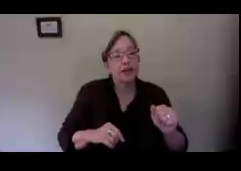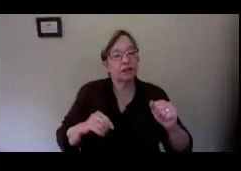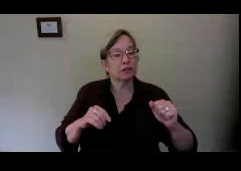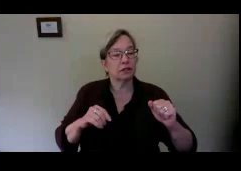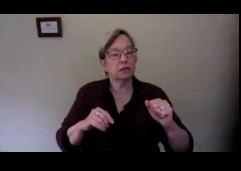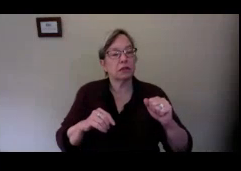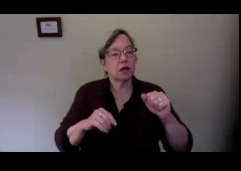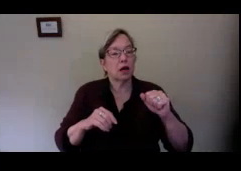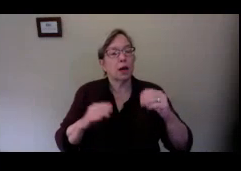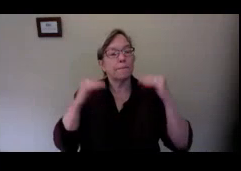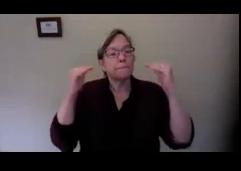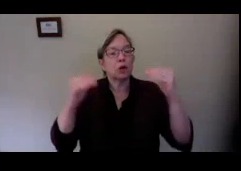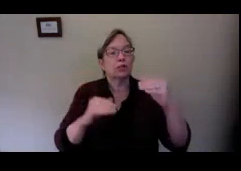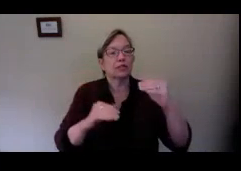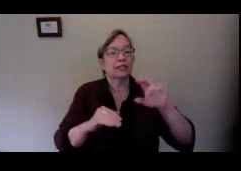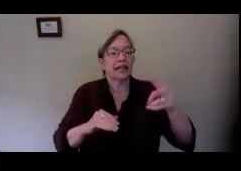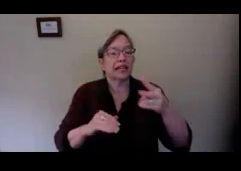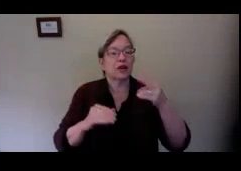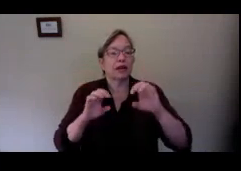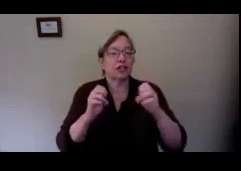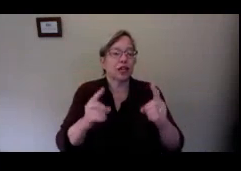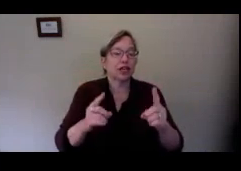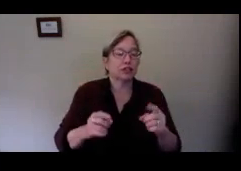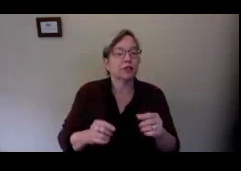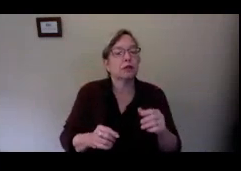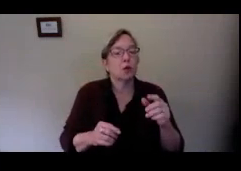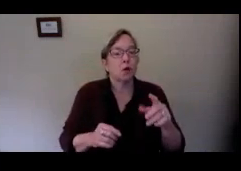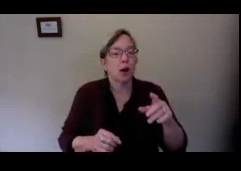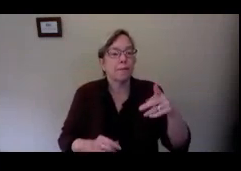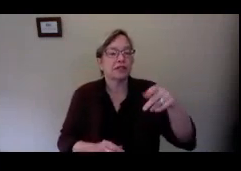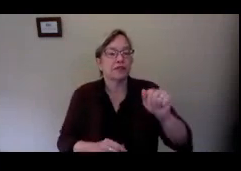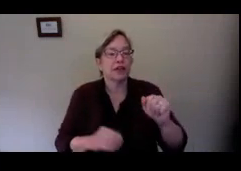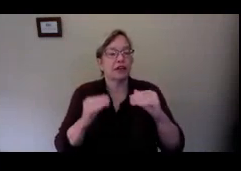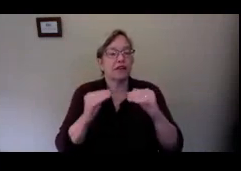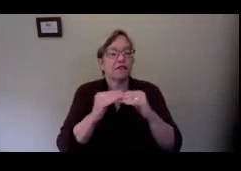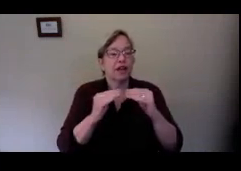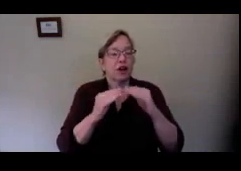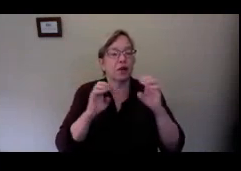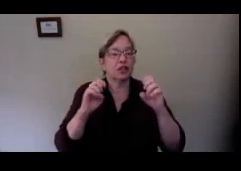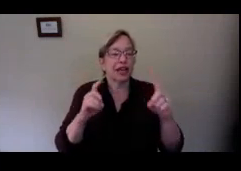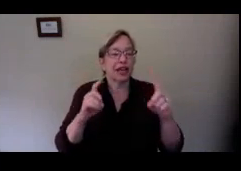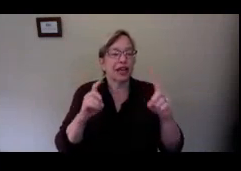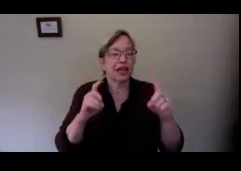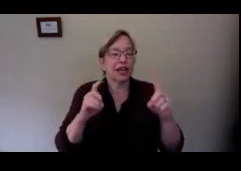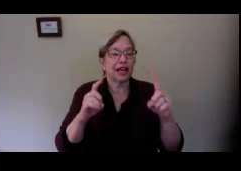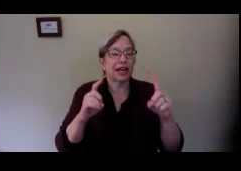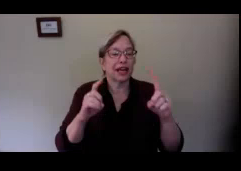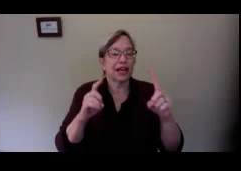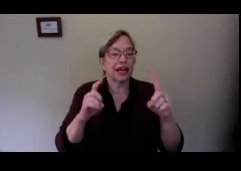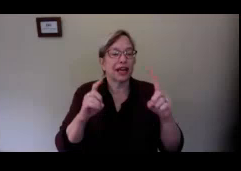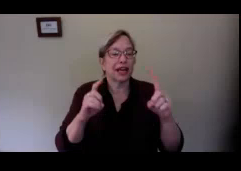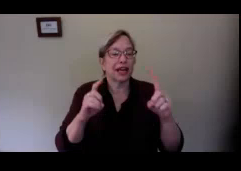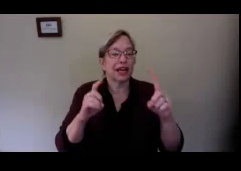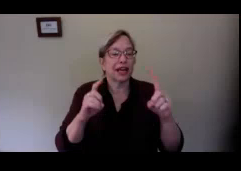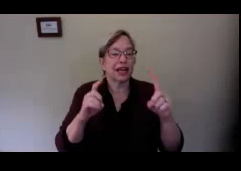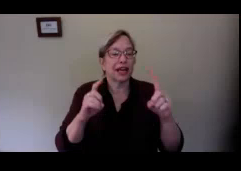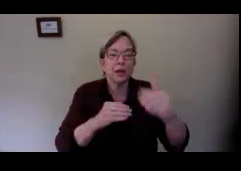the Pennsylvania Fair Educational Opportunities Act, which extends those laws to post-secondary education. Next